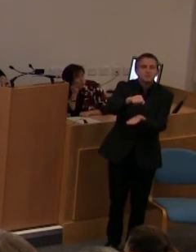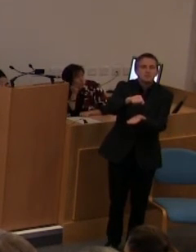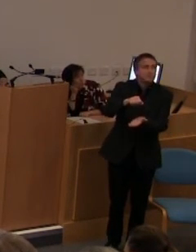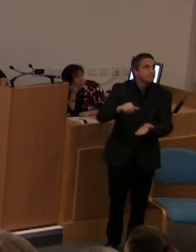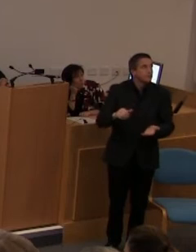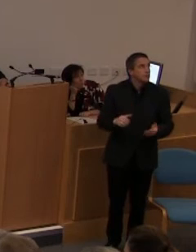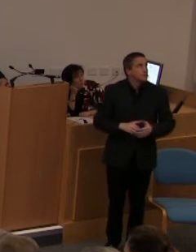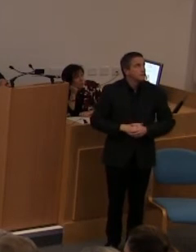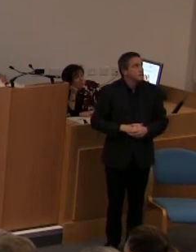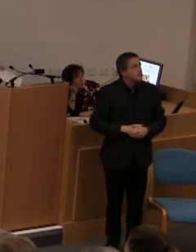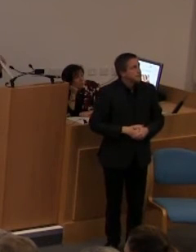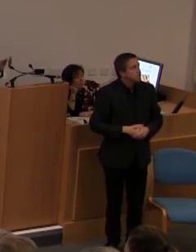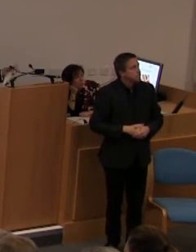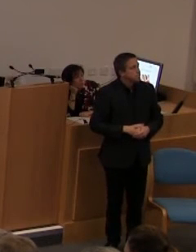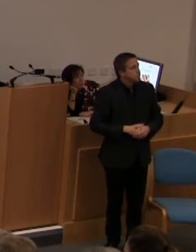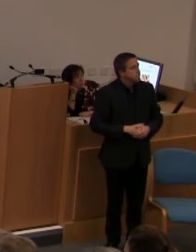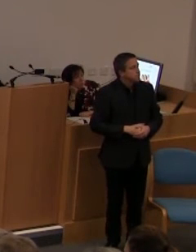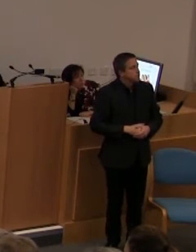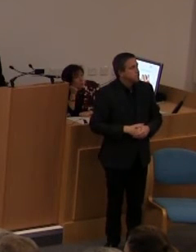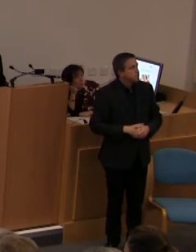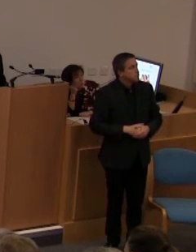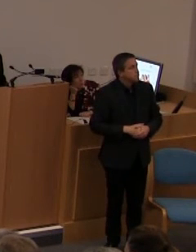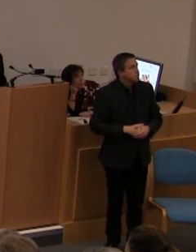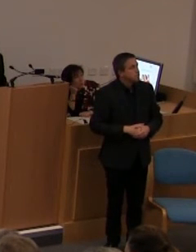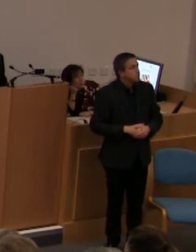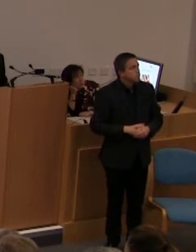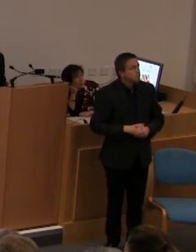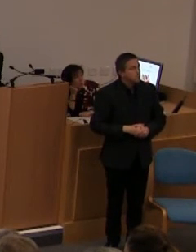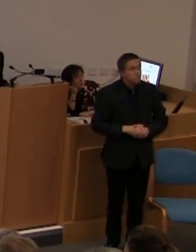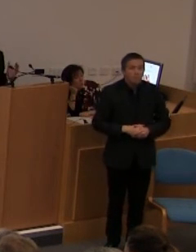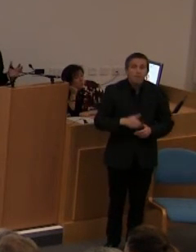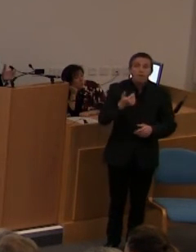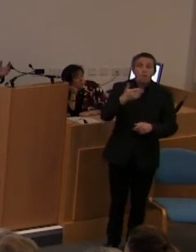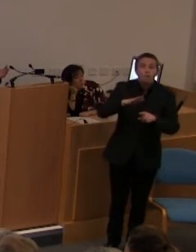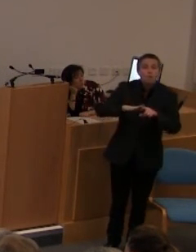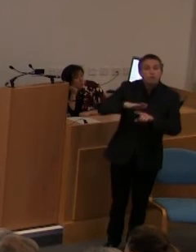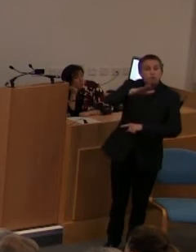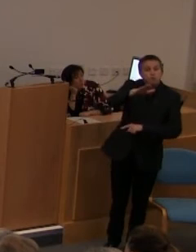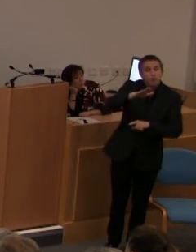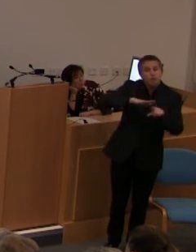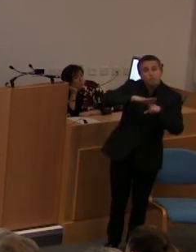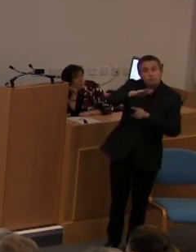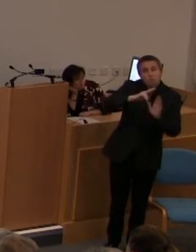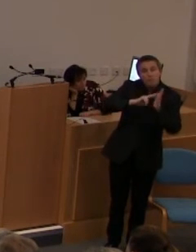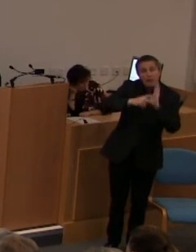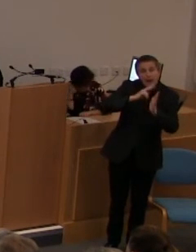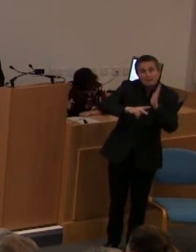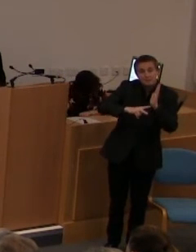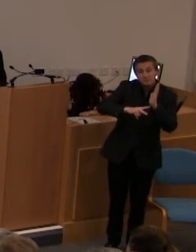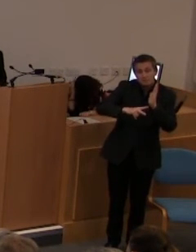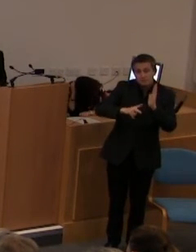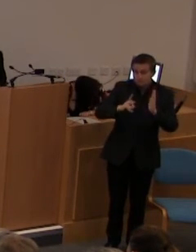high quality services. And I want to turn looking a bit at the future. We've just agreed a new healthcare